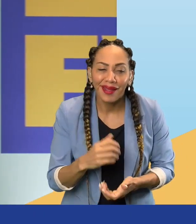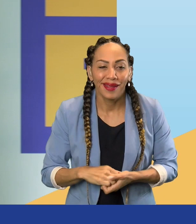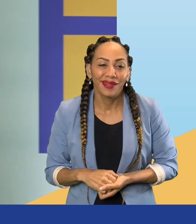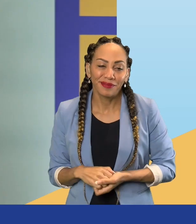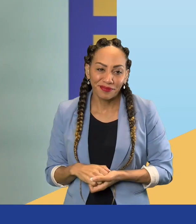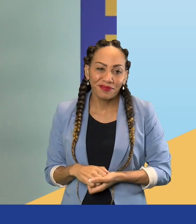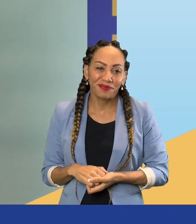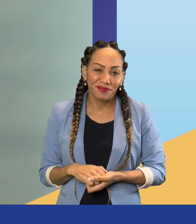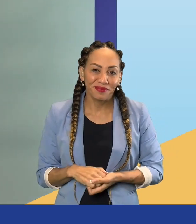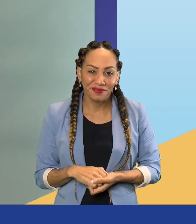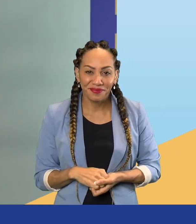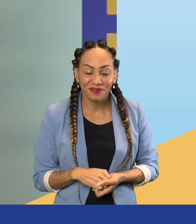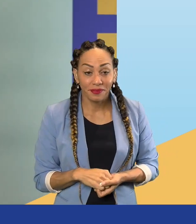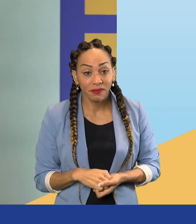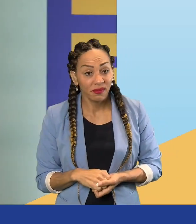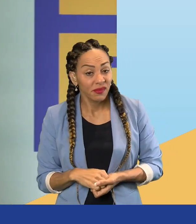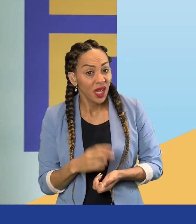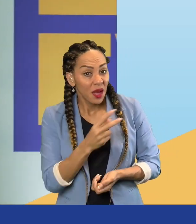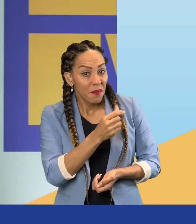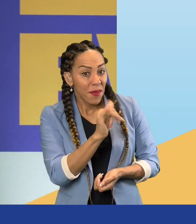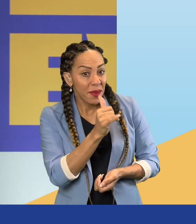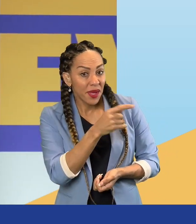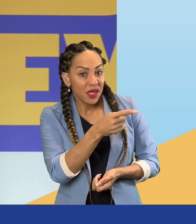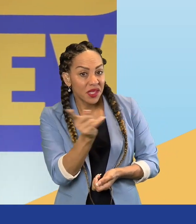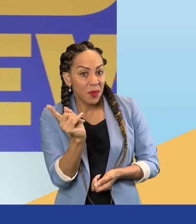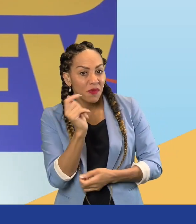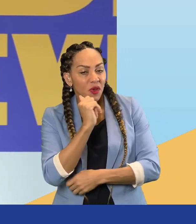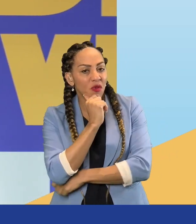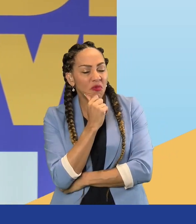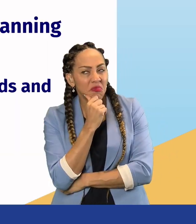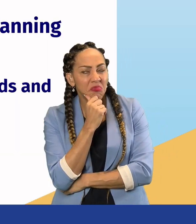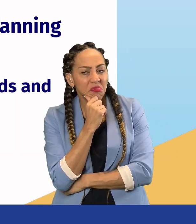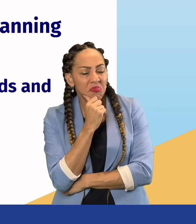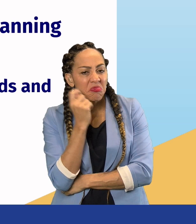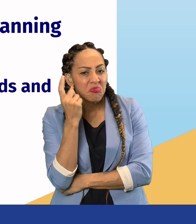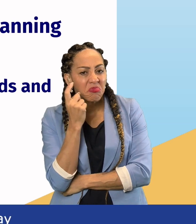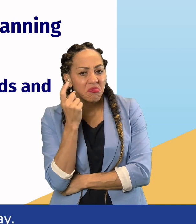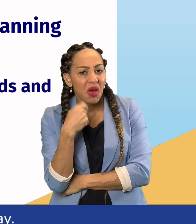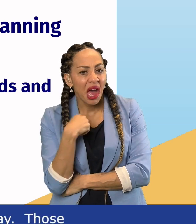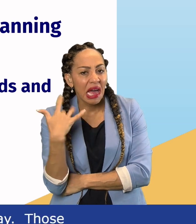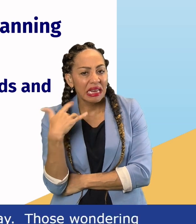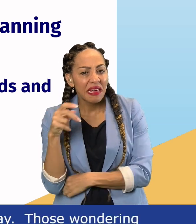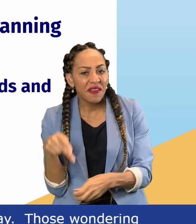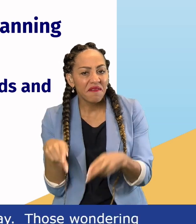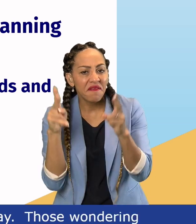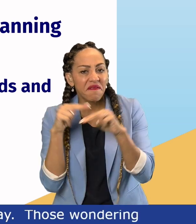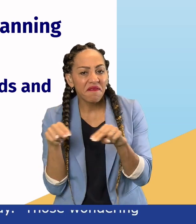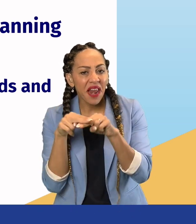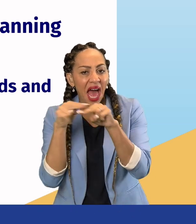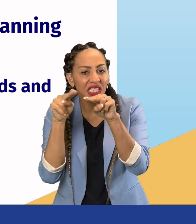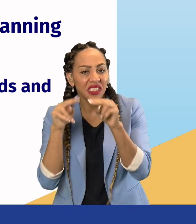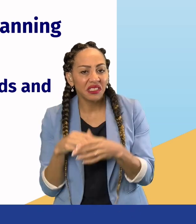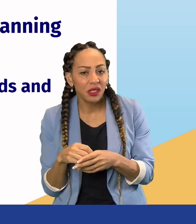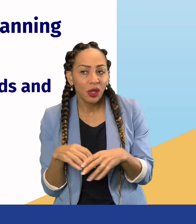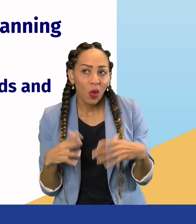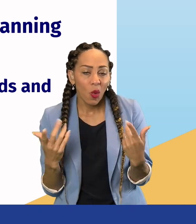And I guess for those of you that are wondering, how do I make this work if I live in a block of flats? How do I make this work if I live in a terraced house?